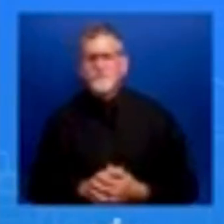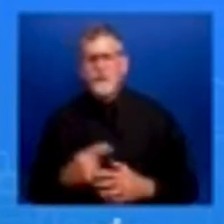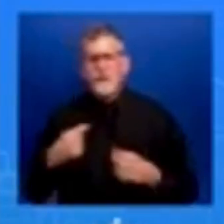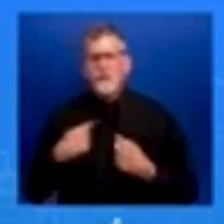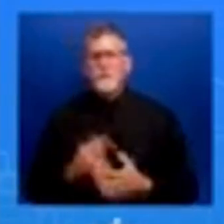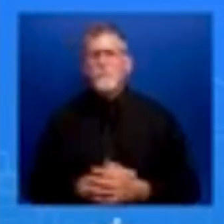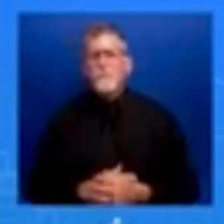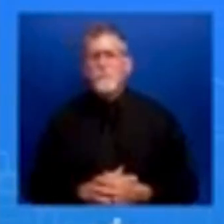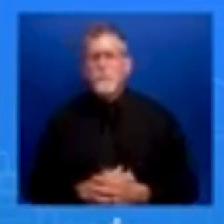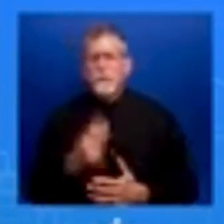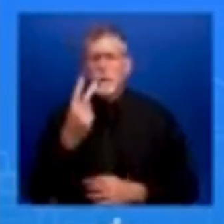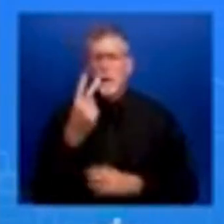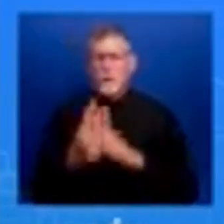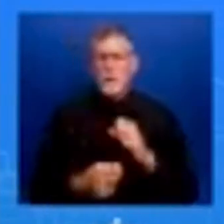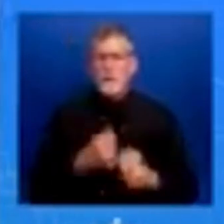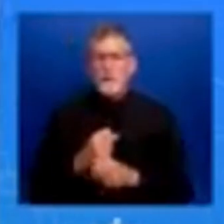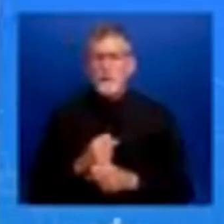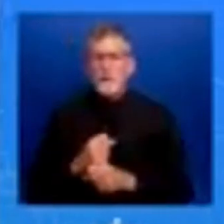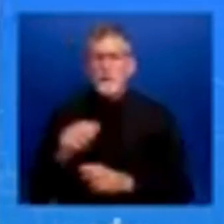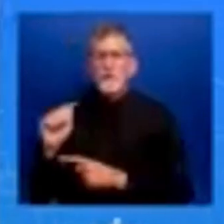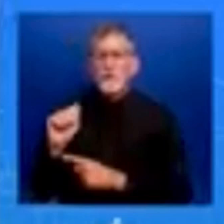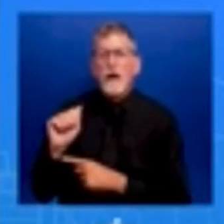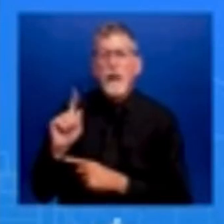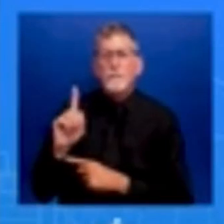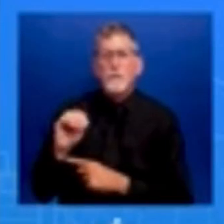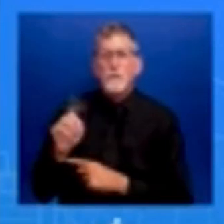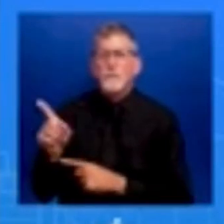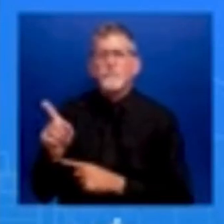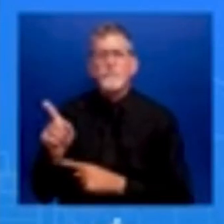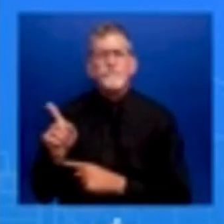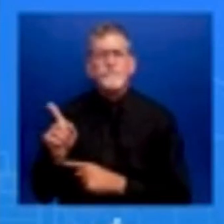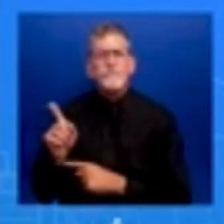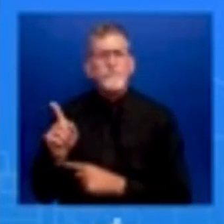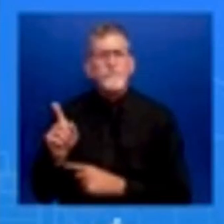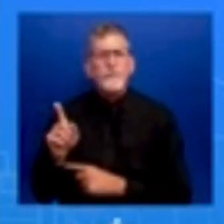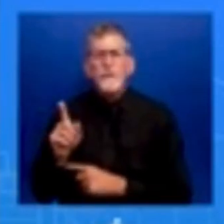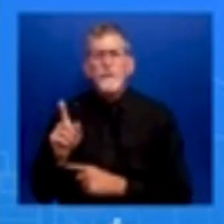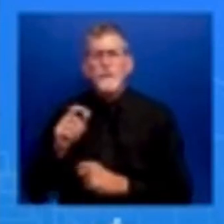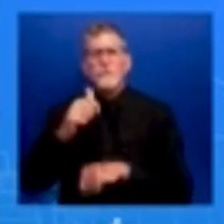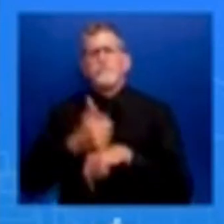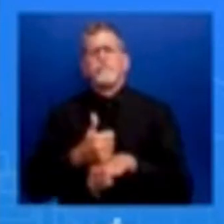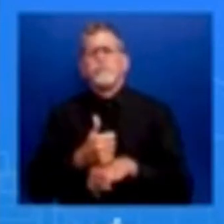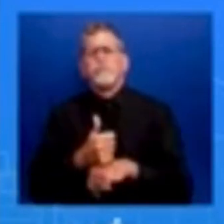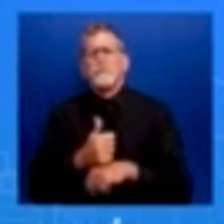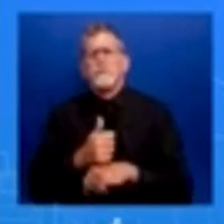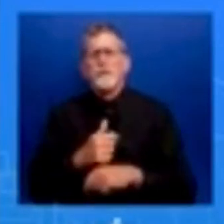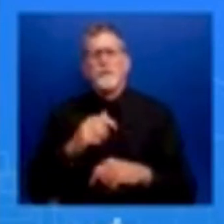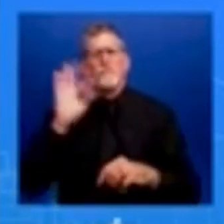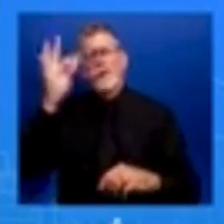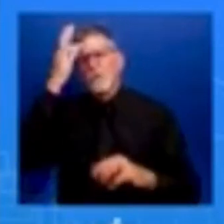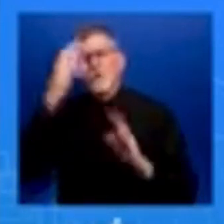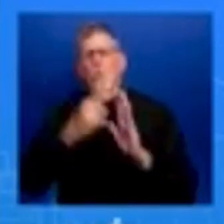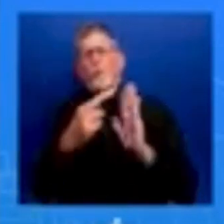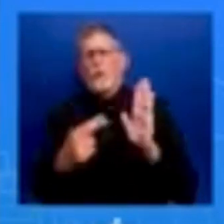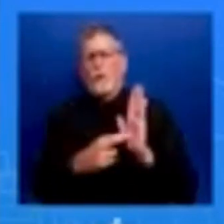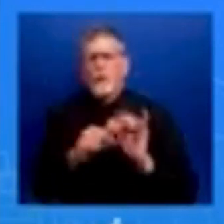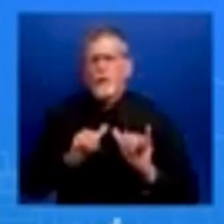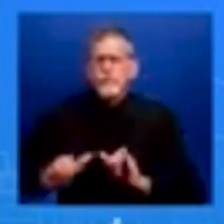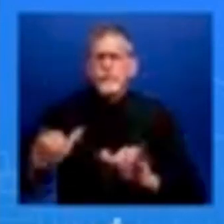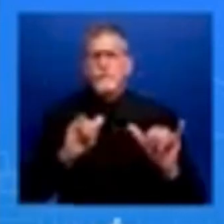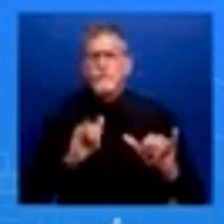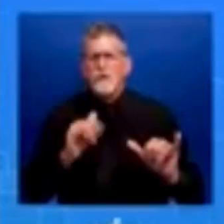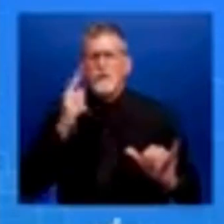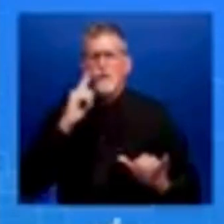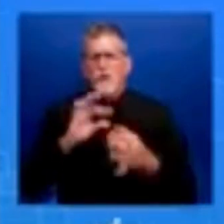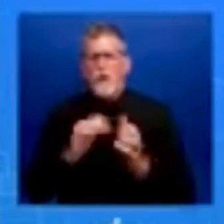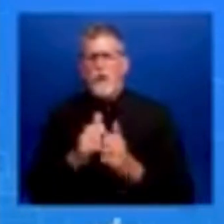that rulemaking process to develop a federal standard for heat. And this week you said that the work